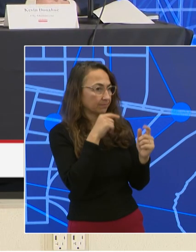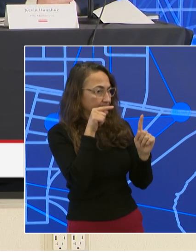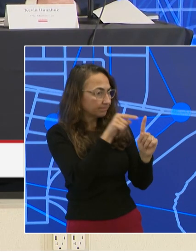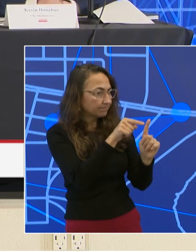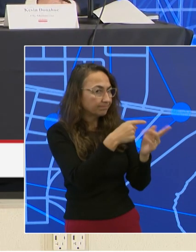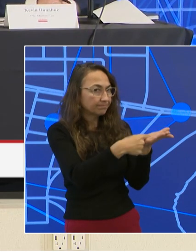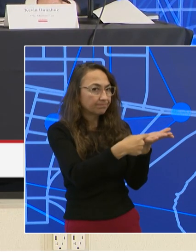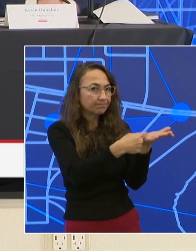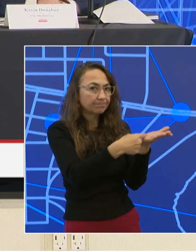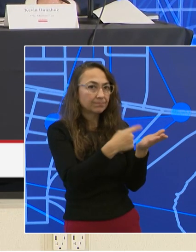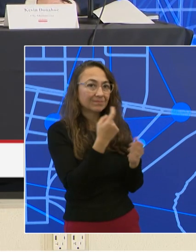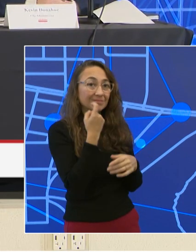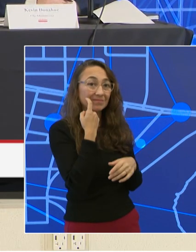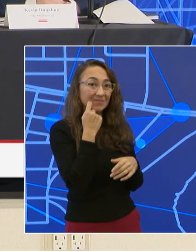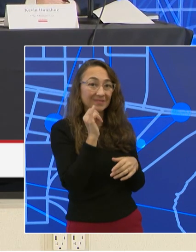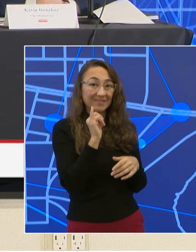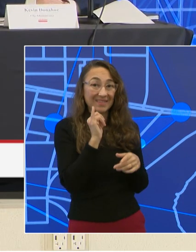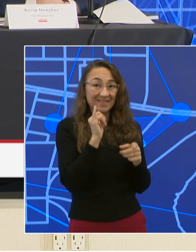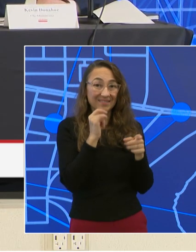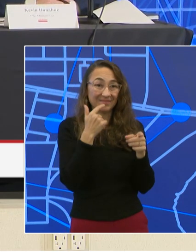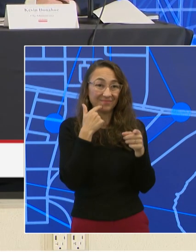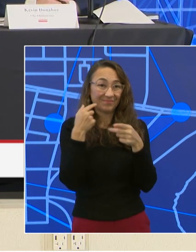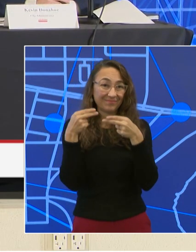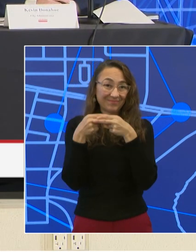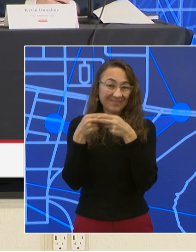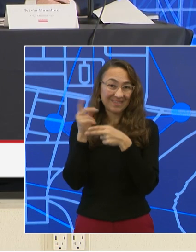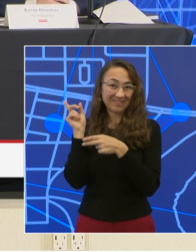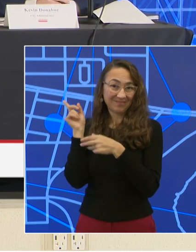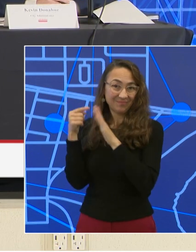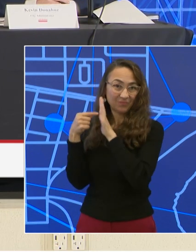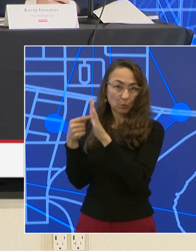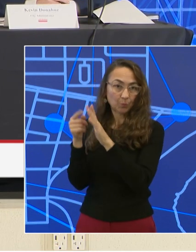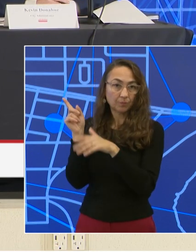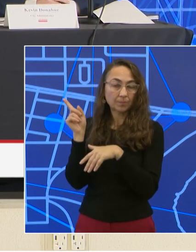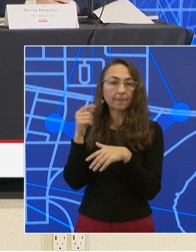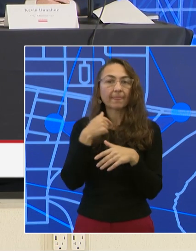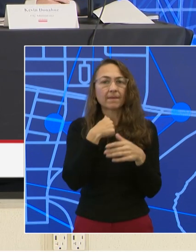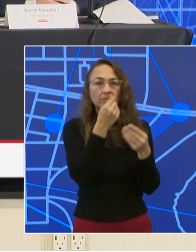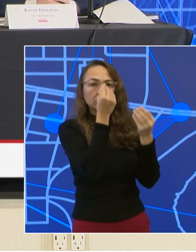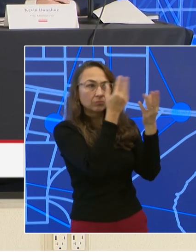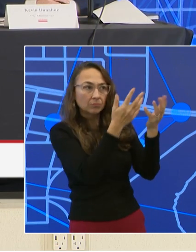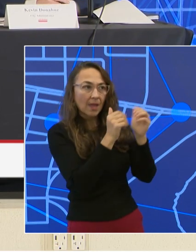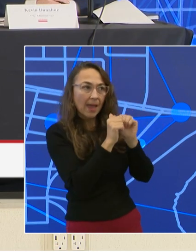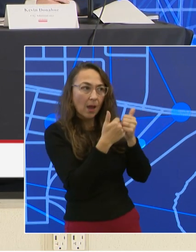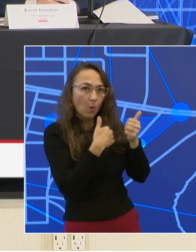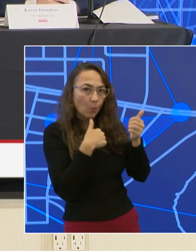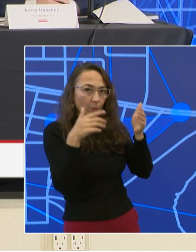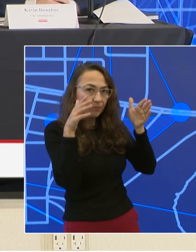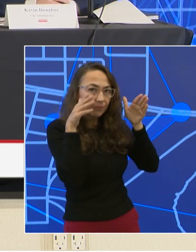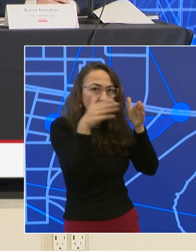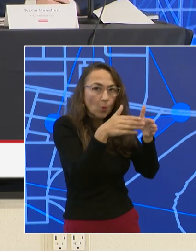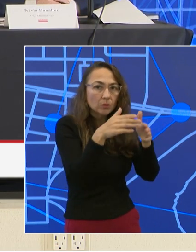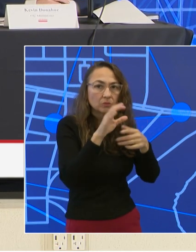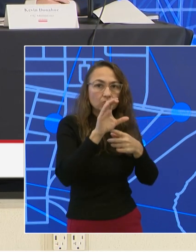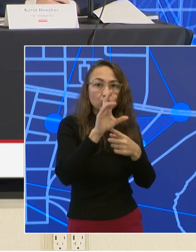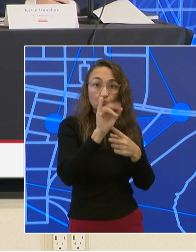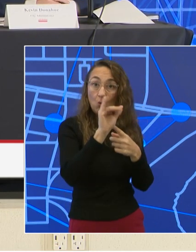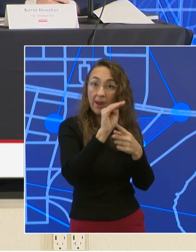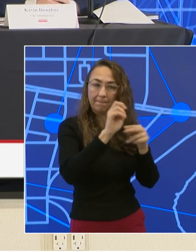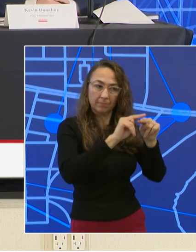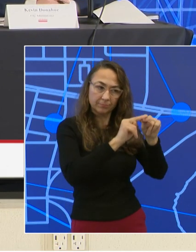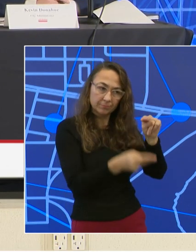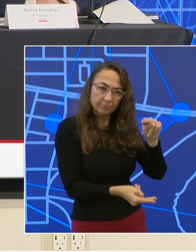heard here, how we have been very focused on driving down crime. And so let me just say